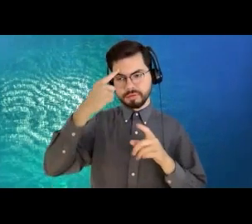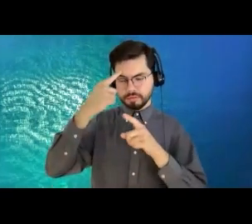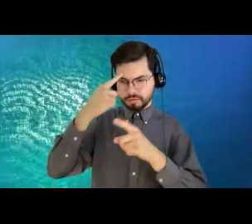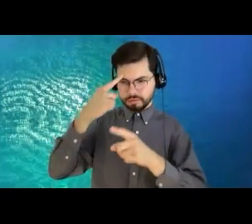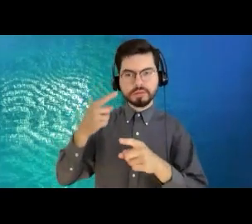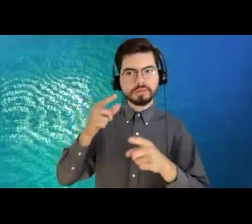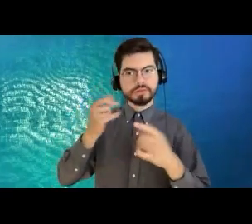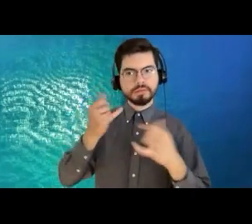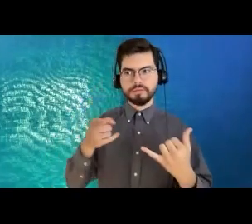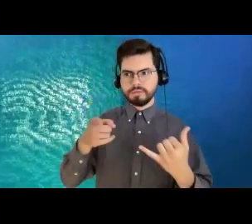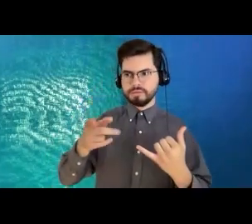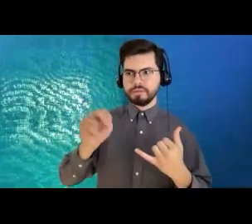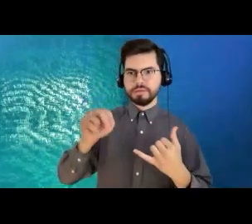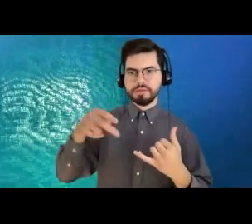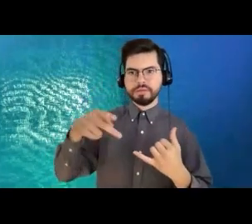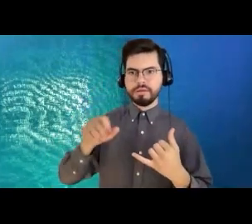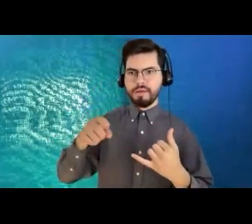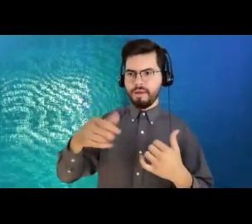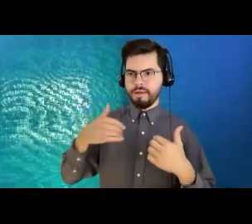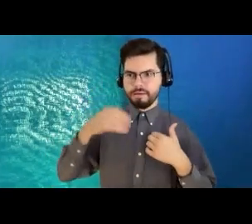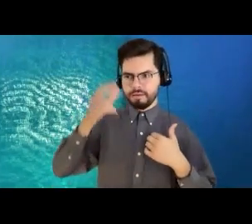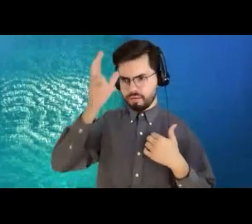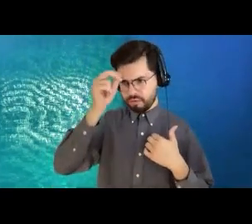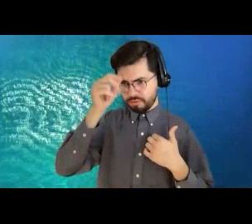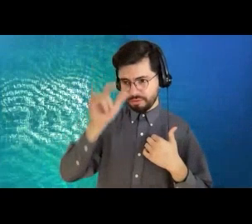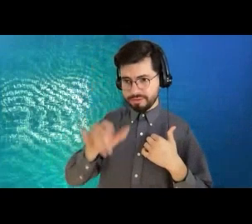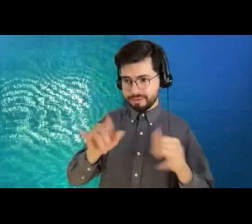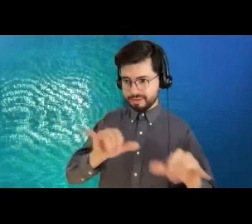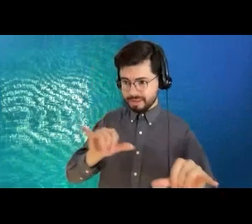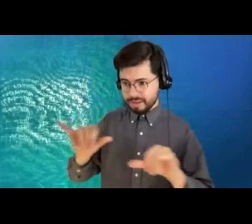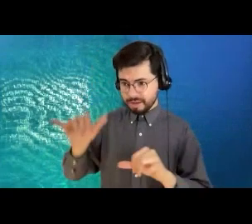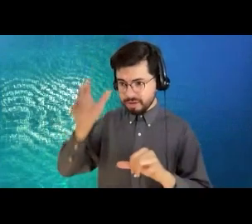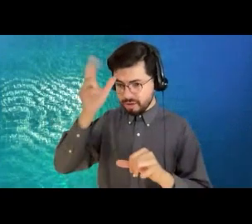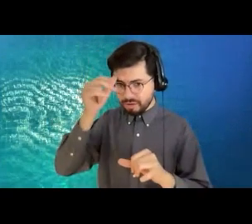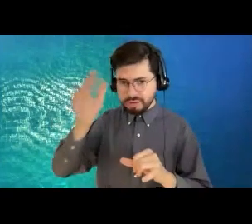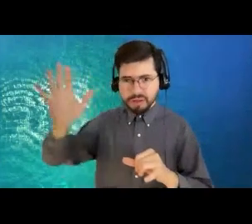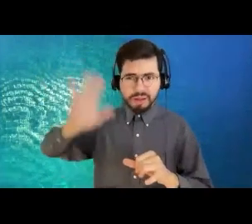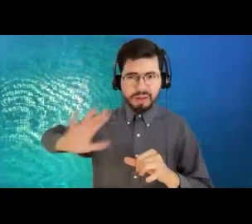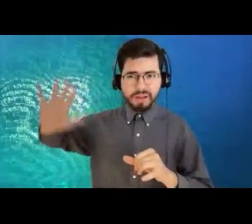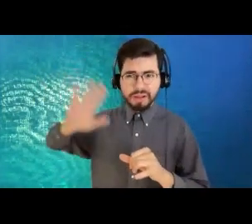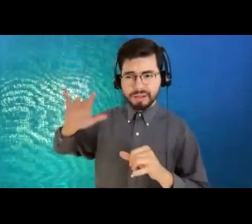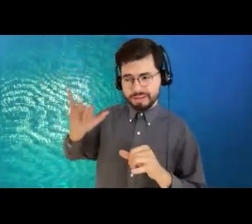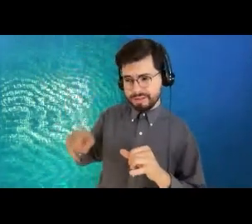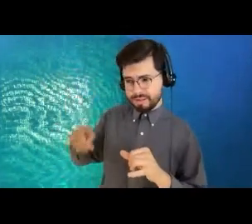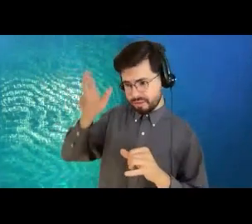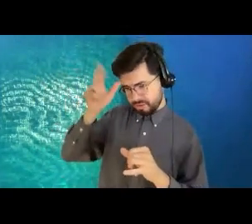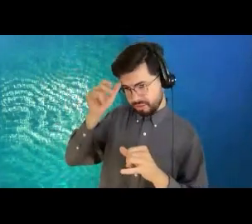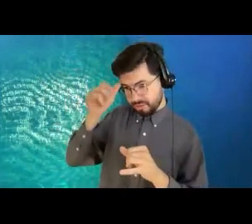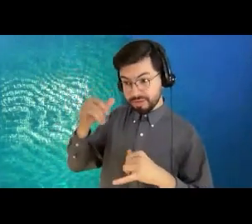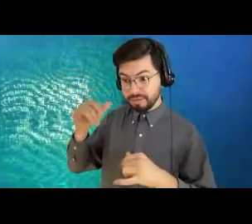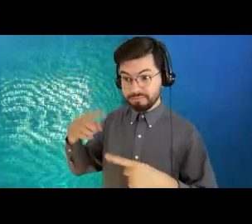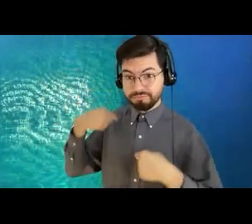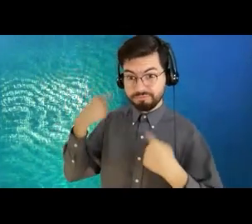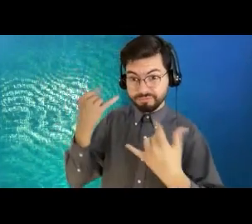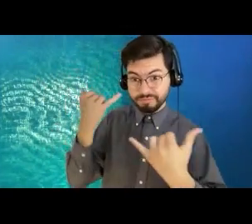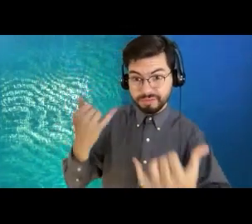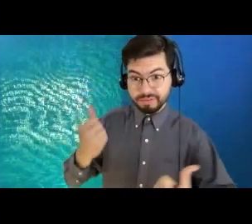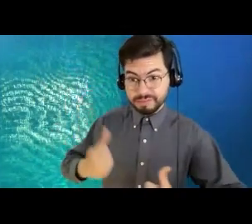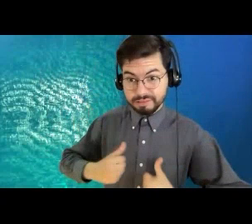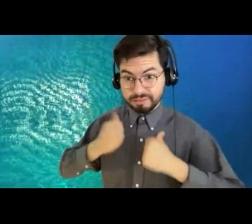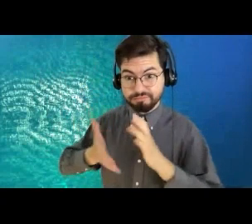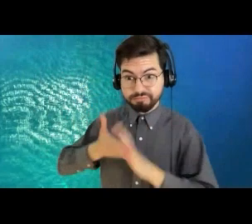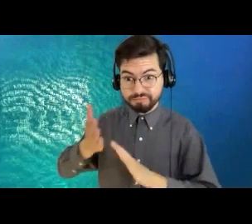And is this the same one? So, but it was a great experience. And then when, you know, some